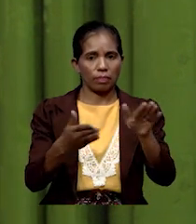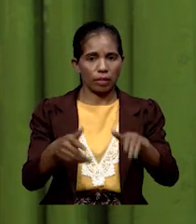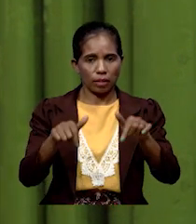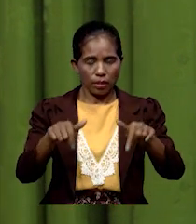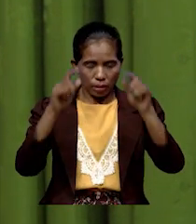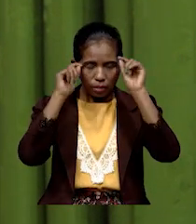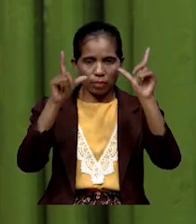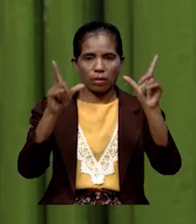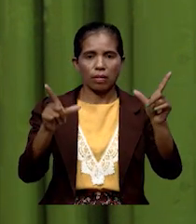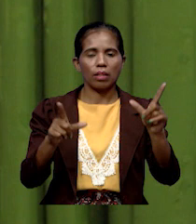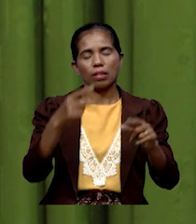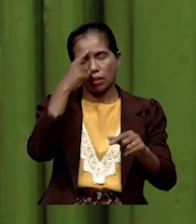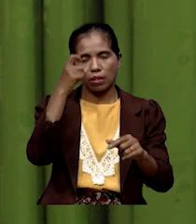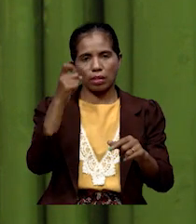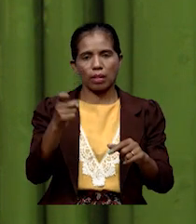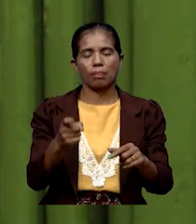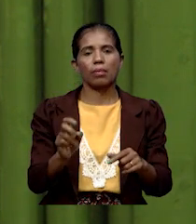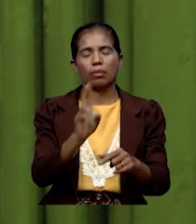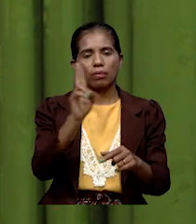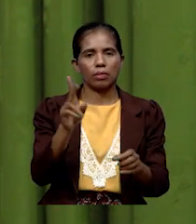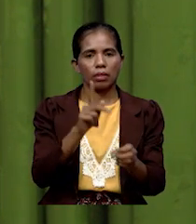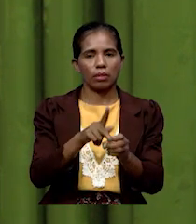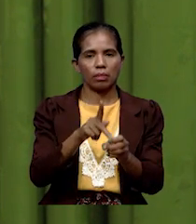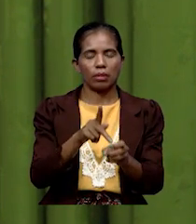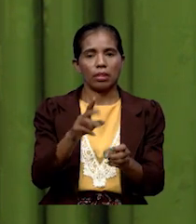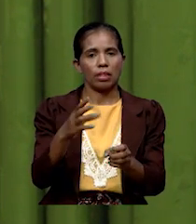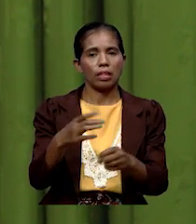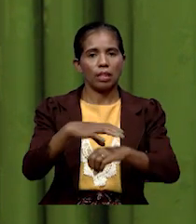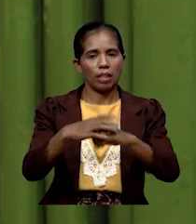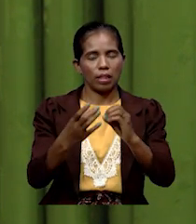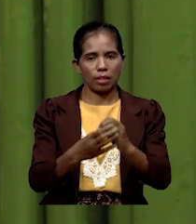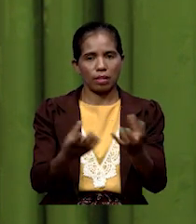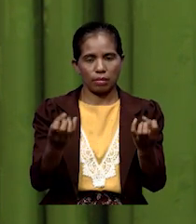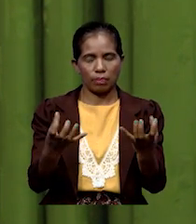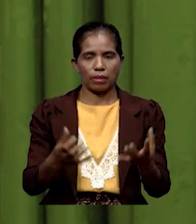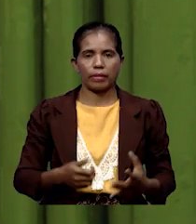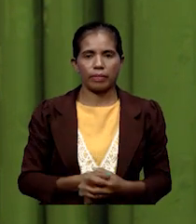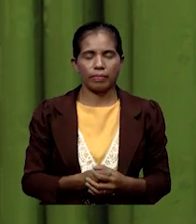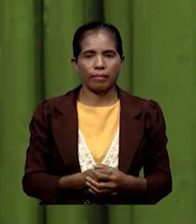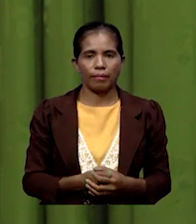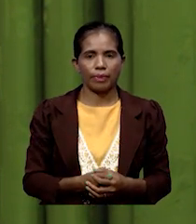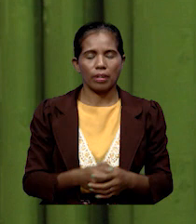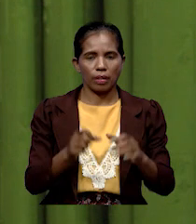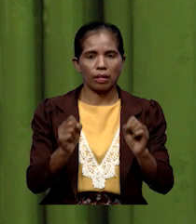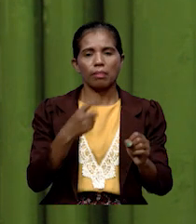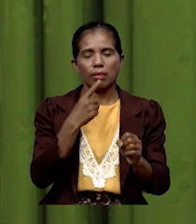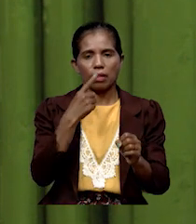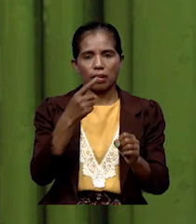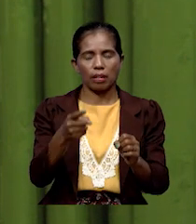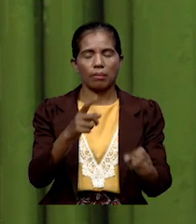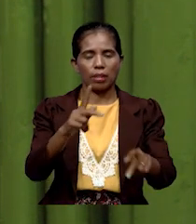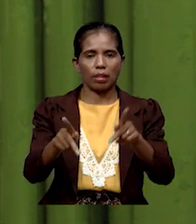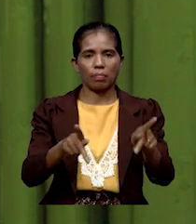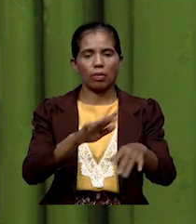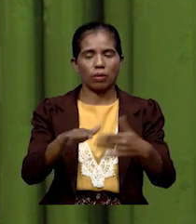for adaptation, mitigation, and certainly policy responses to enhance not